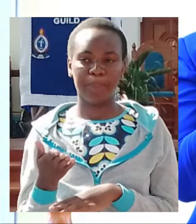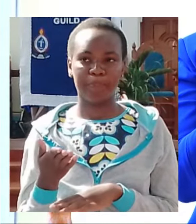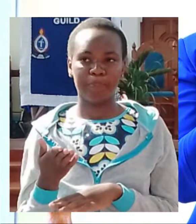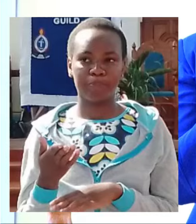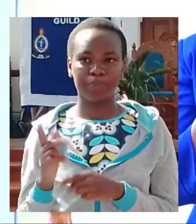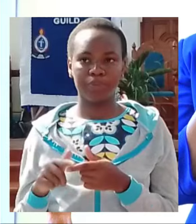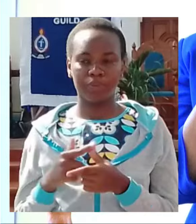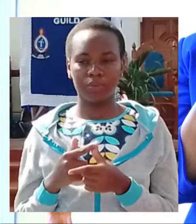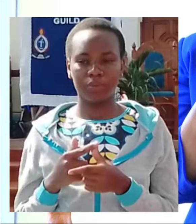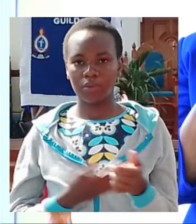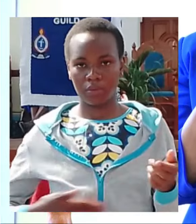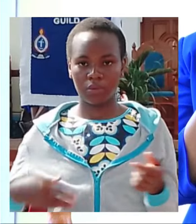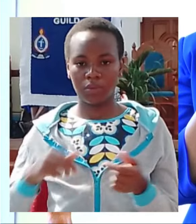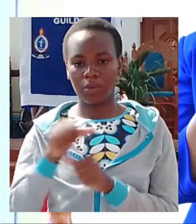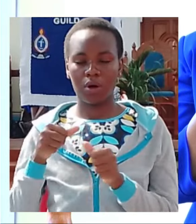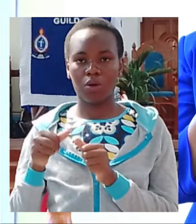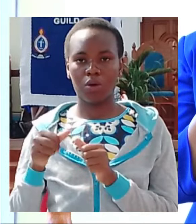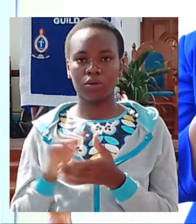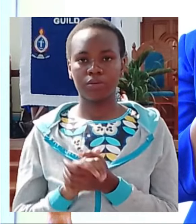the hunger is around.